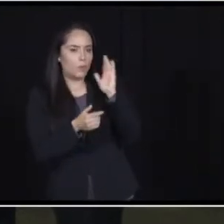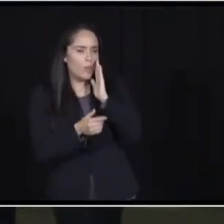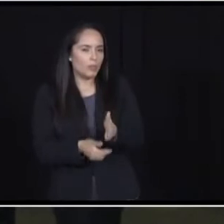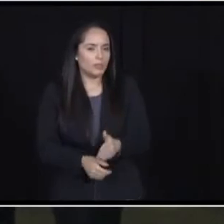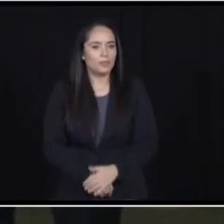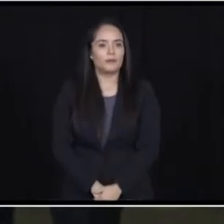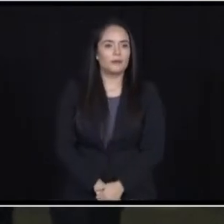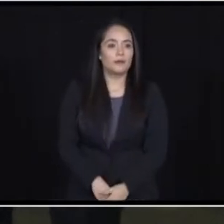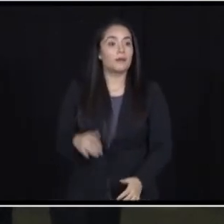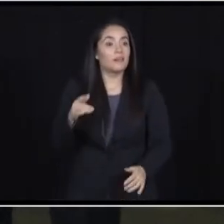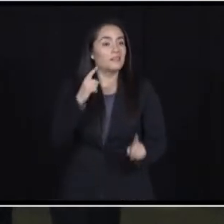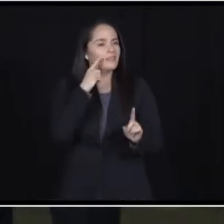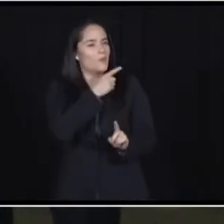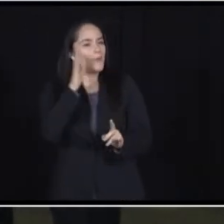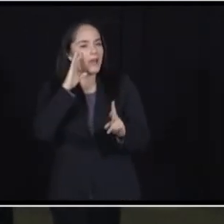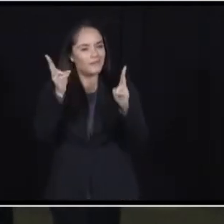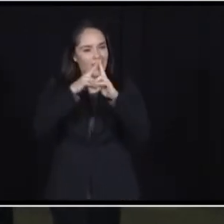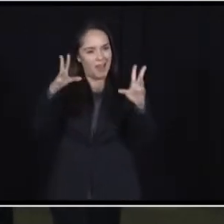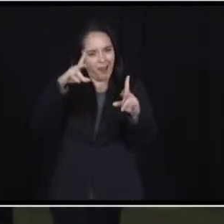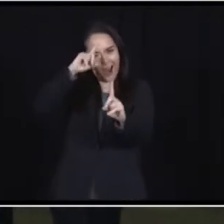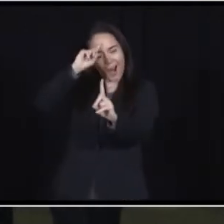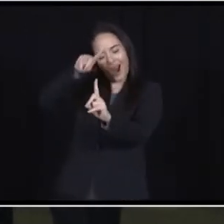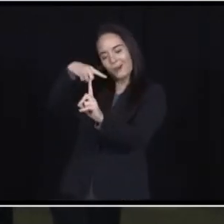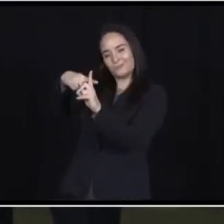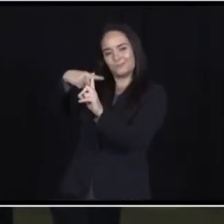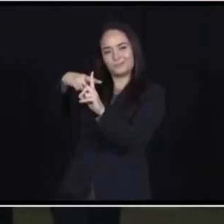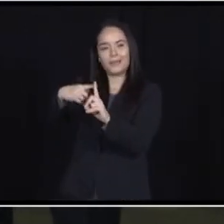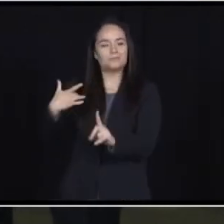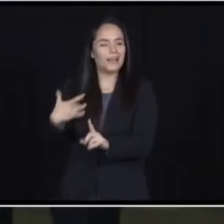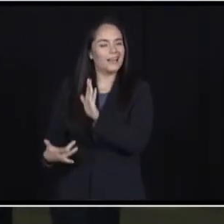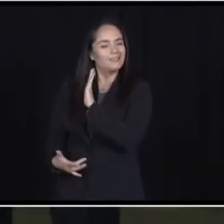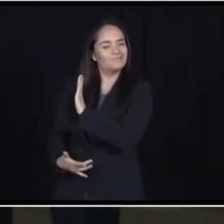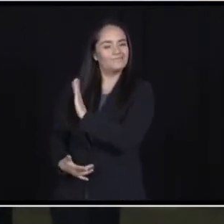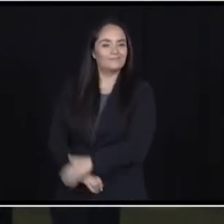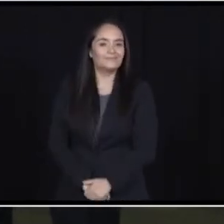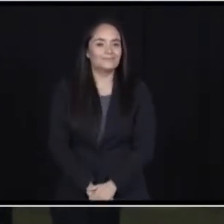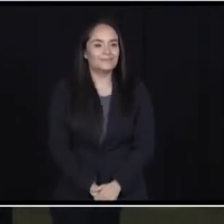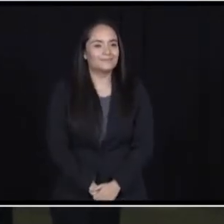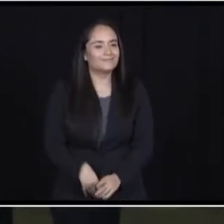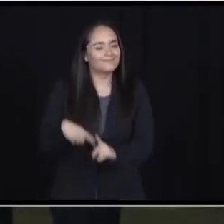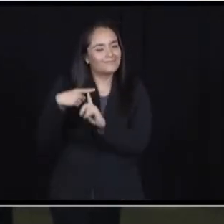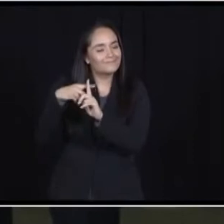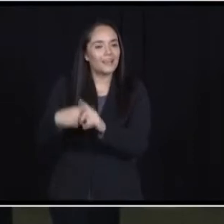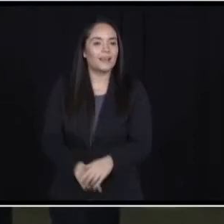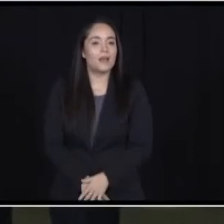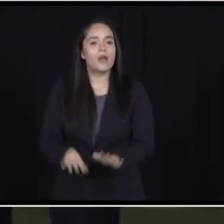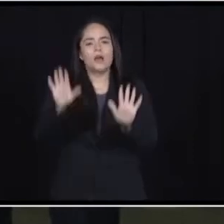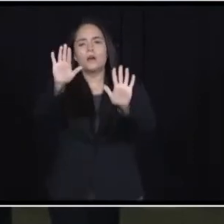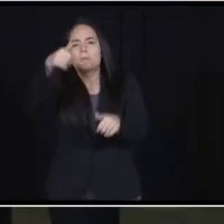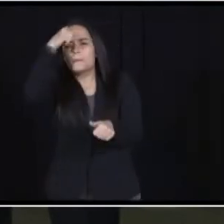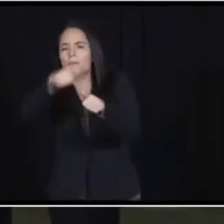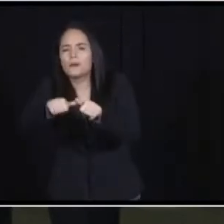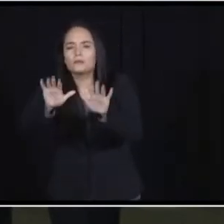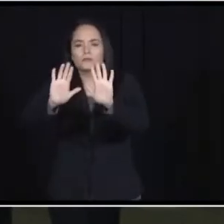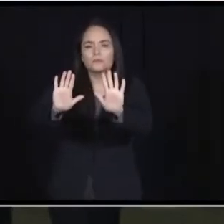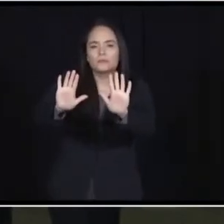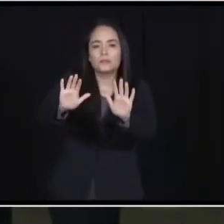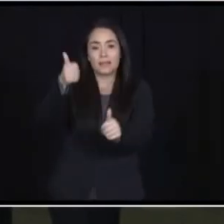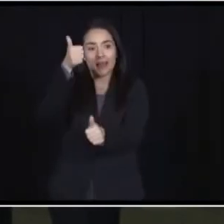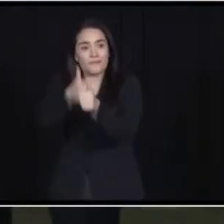is being very optimistic. That is of his nature. But I think we also have to remember that each and every one of